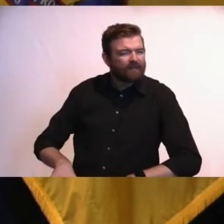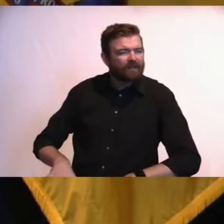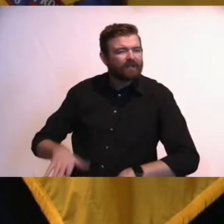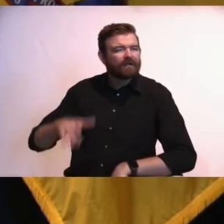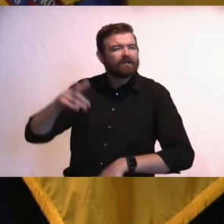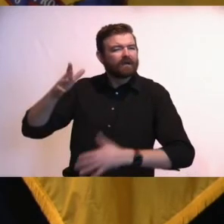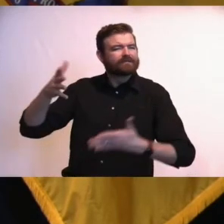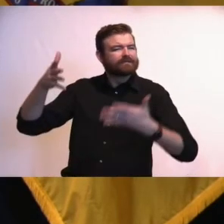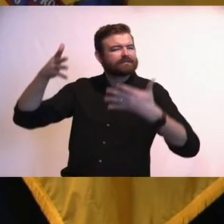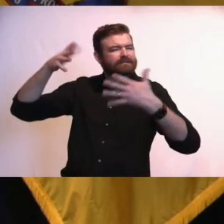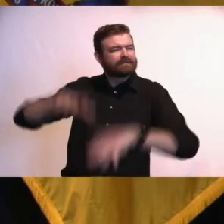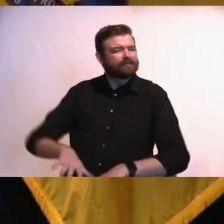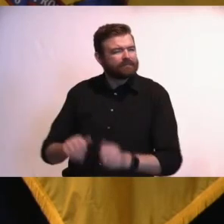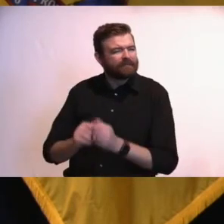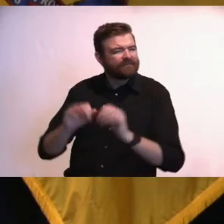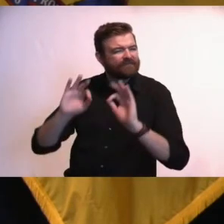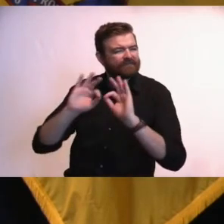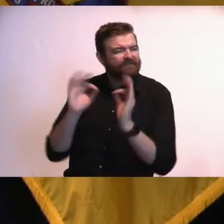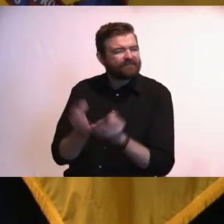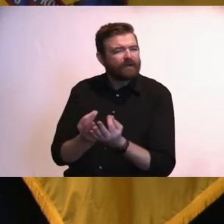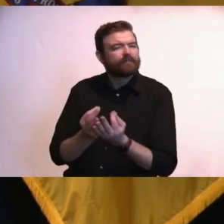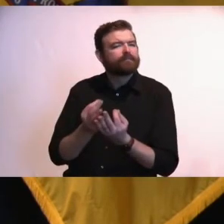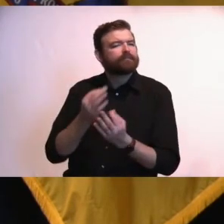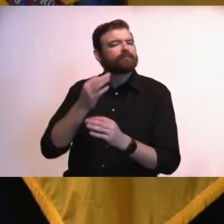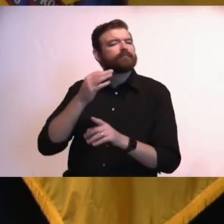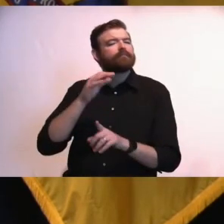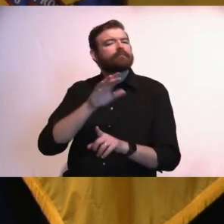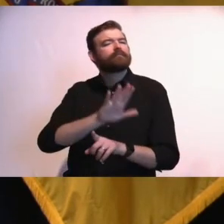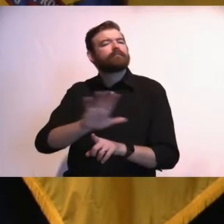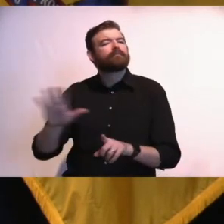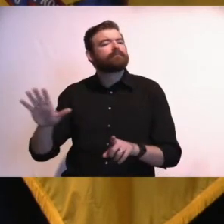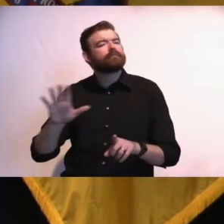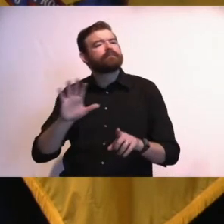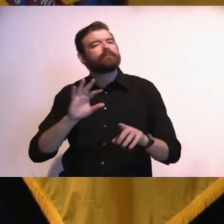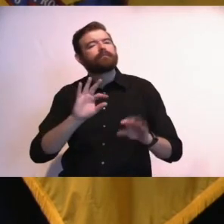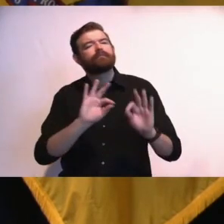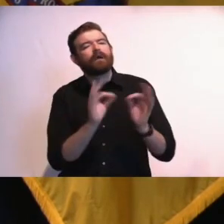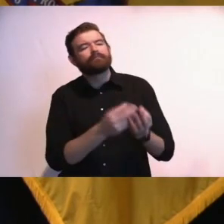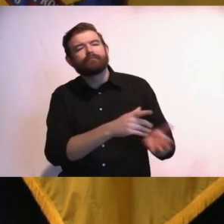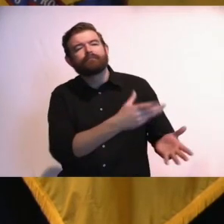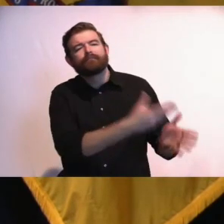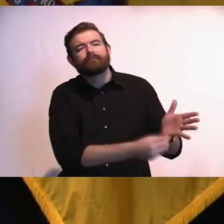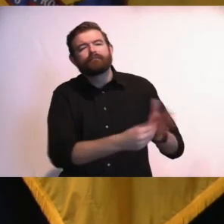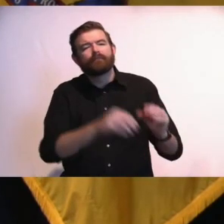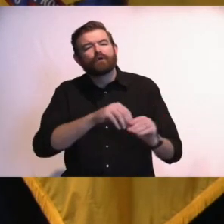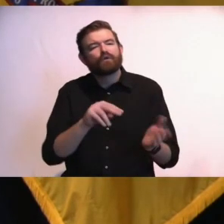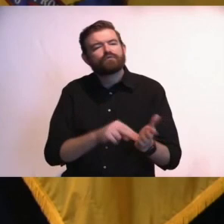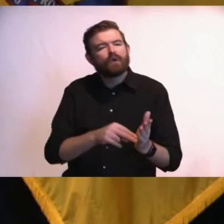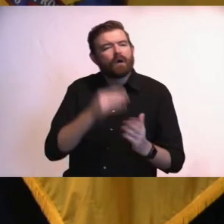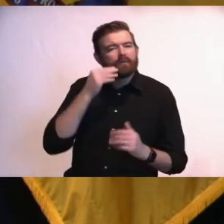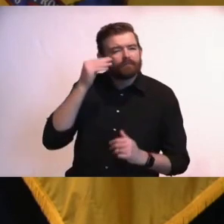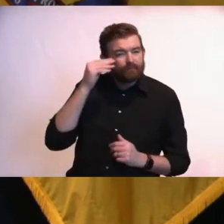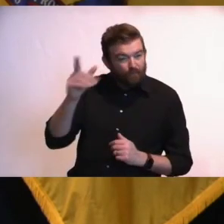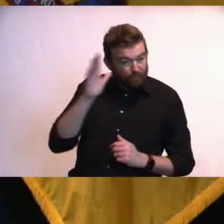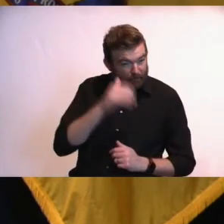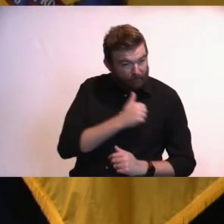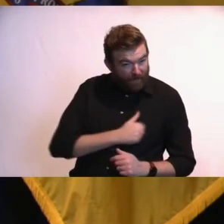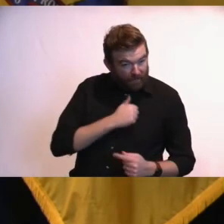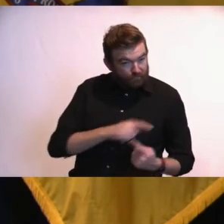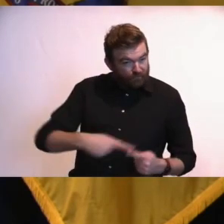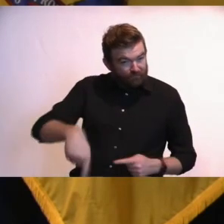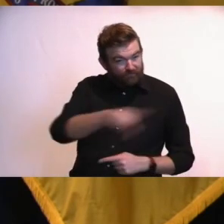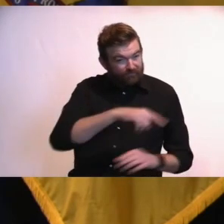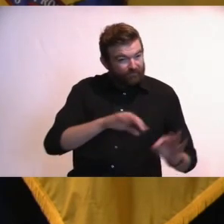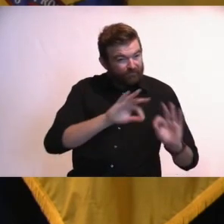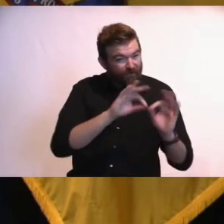of the folks who passed away in long-term care facilities as well? And will you apologize to either the families of the folks in the veterans' homes or the